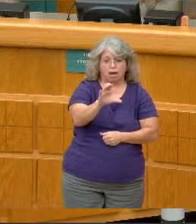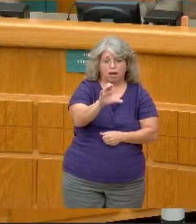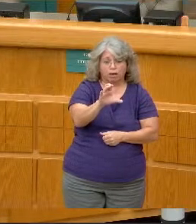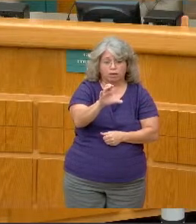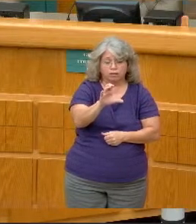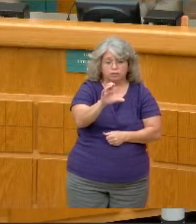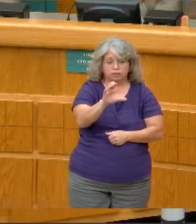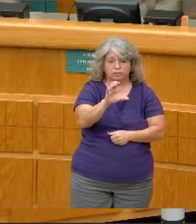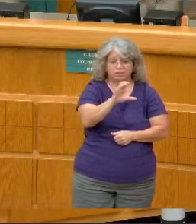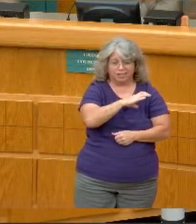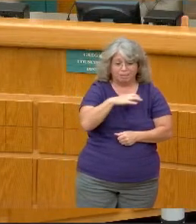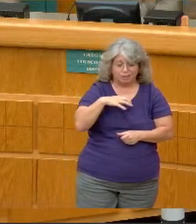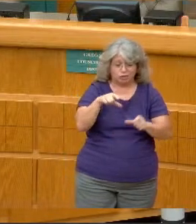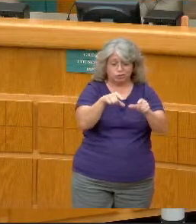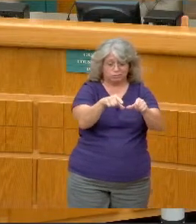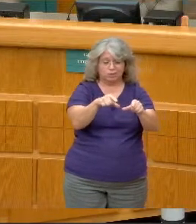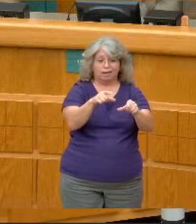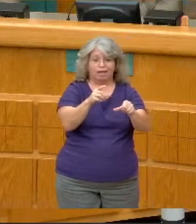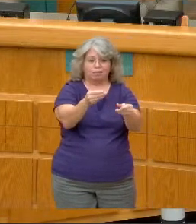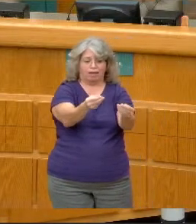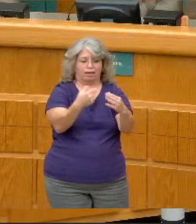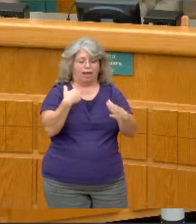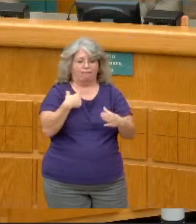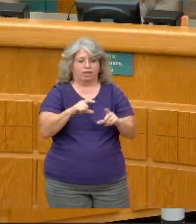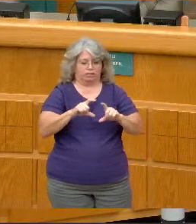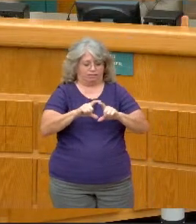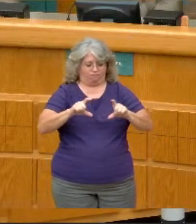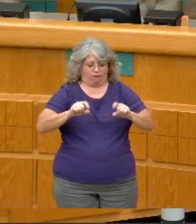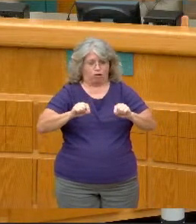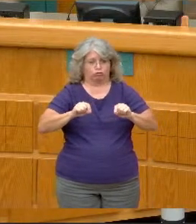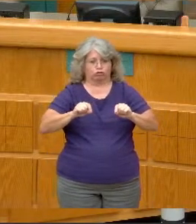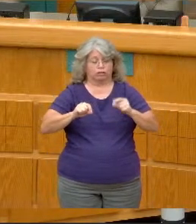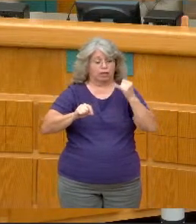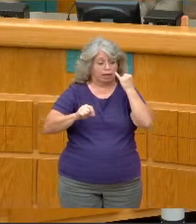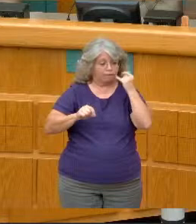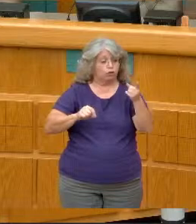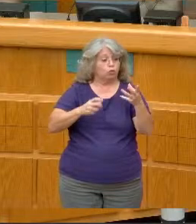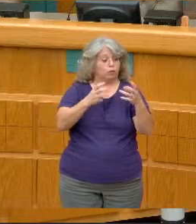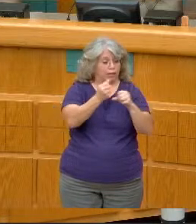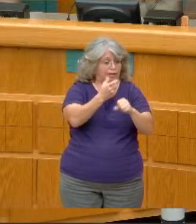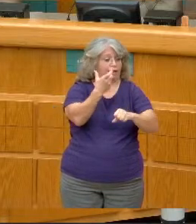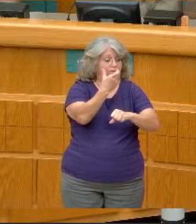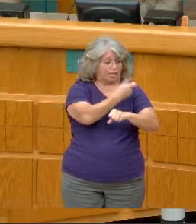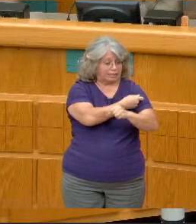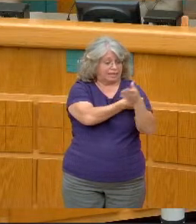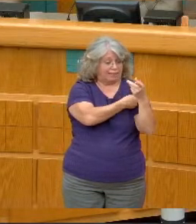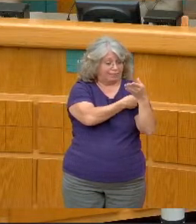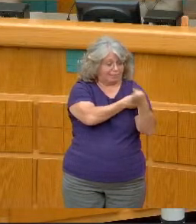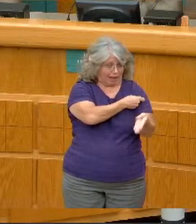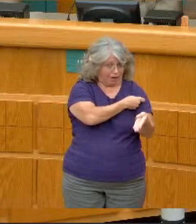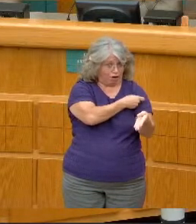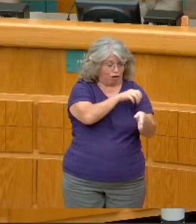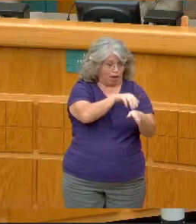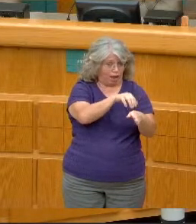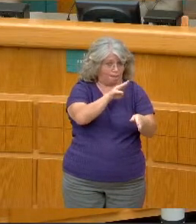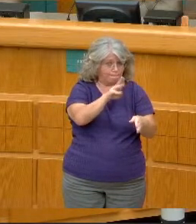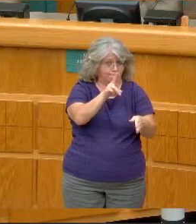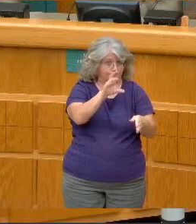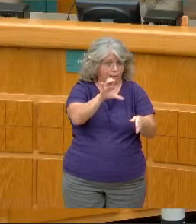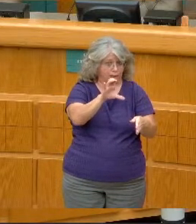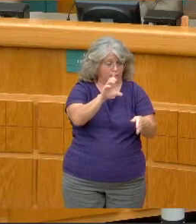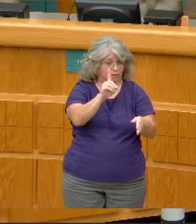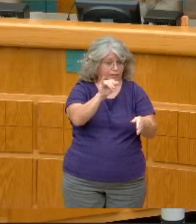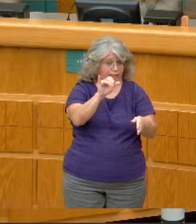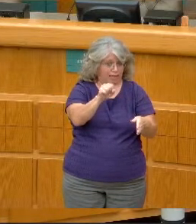with the Buck Commission, who has graciously offered us vouchers to give to you that decide that you want to get vaccinated there